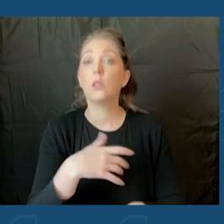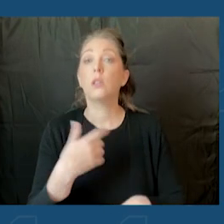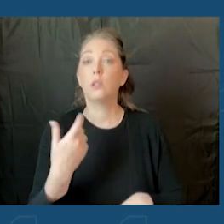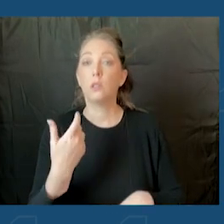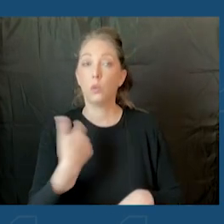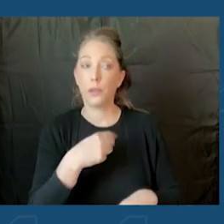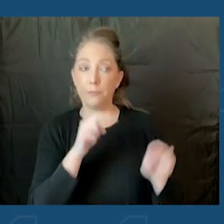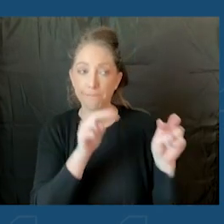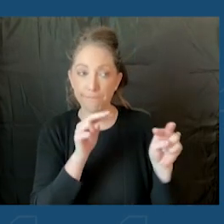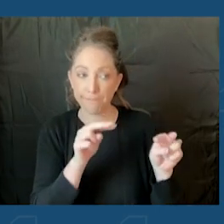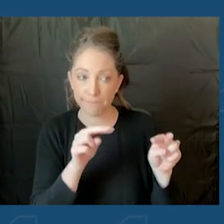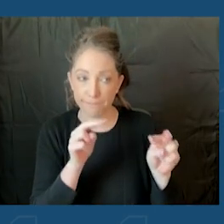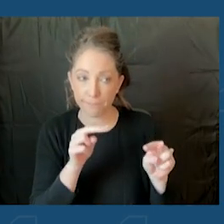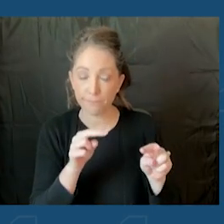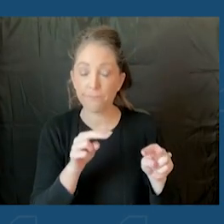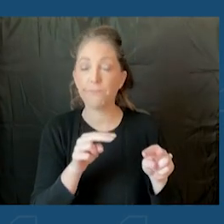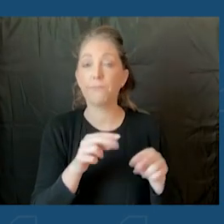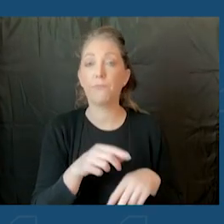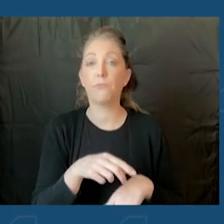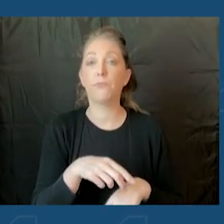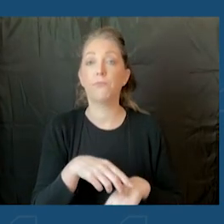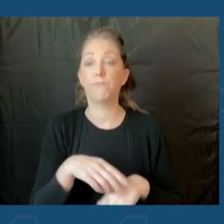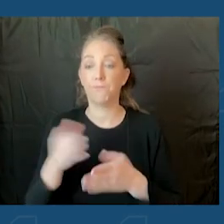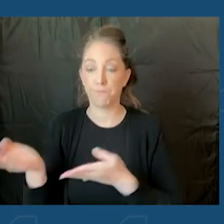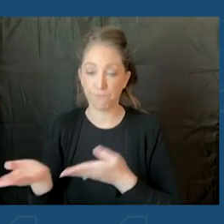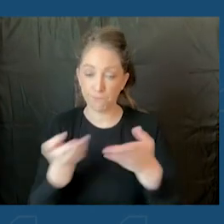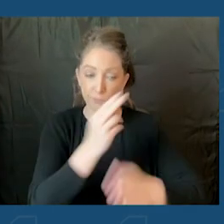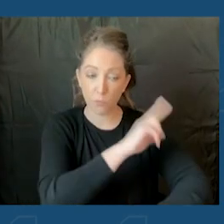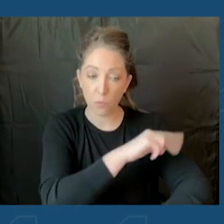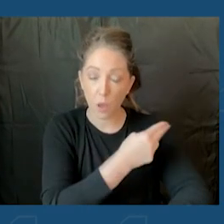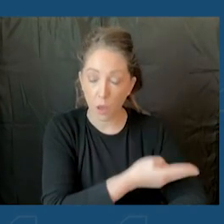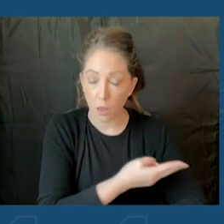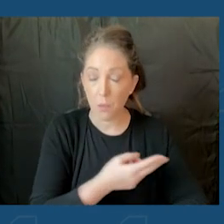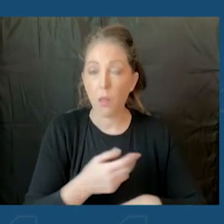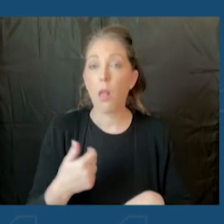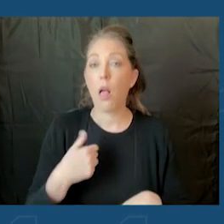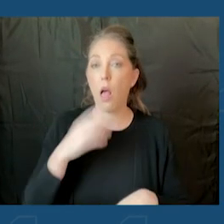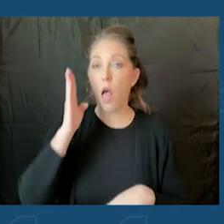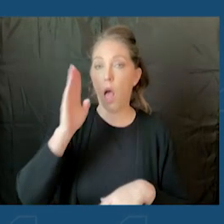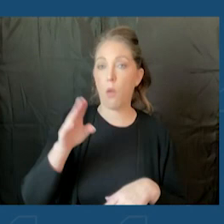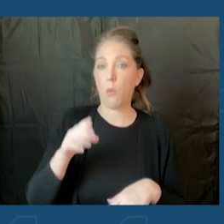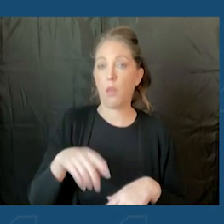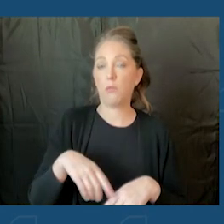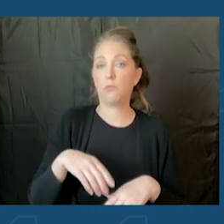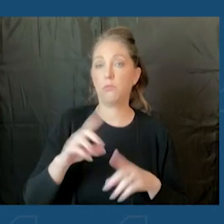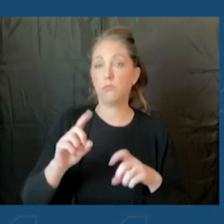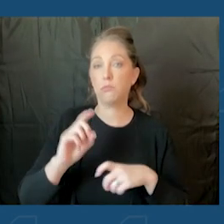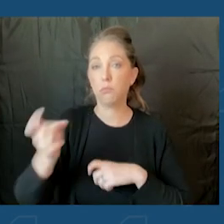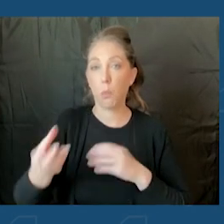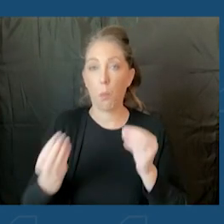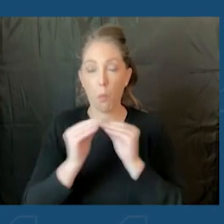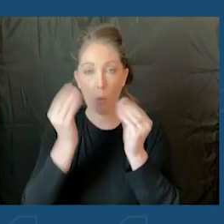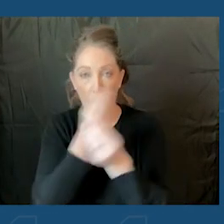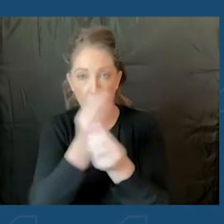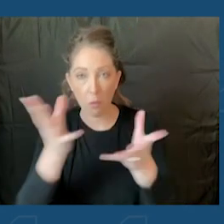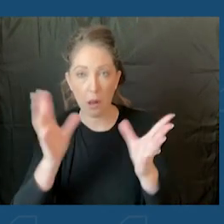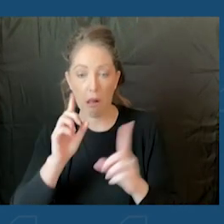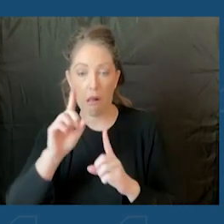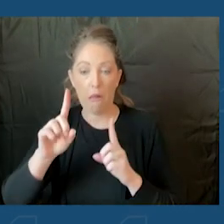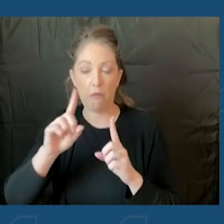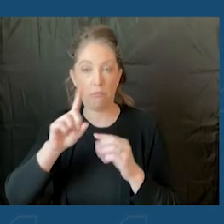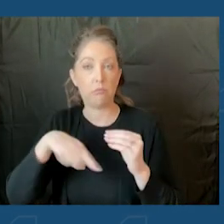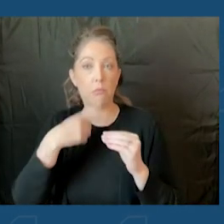he's getting the care he needs at a local hospital. We'll be giving more information on the identity of the perpetrator and the case that'll be